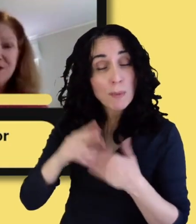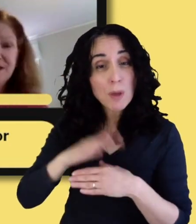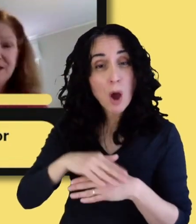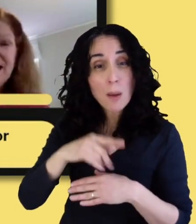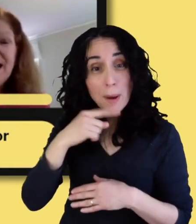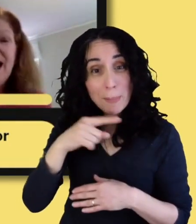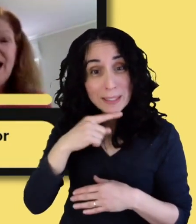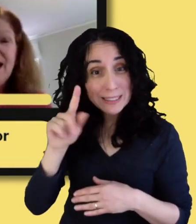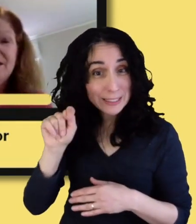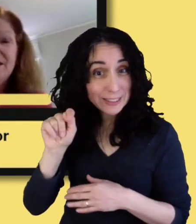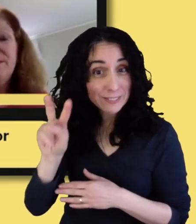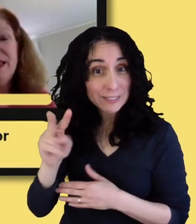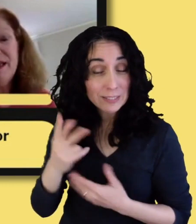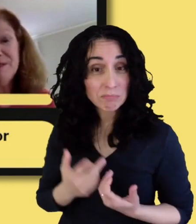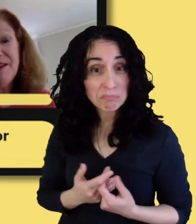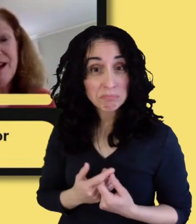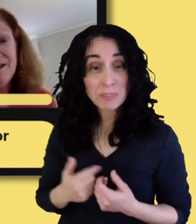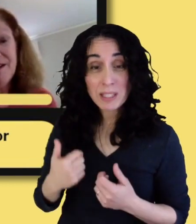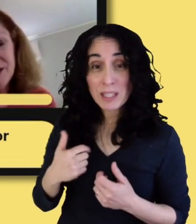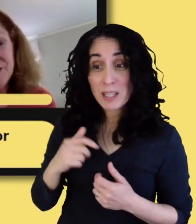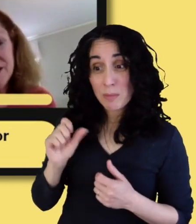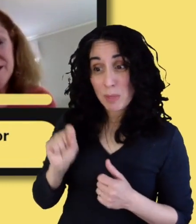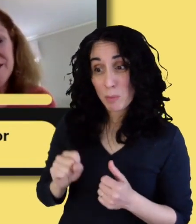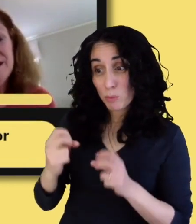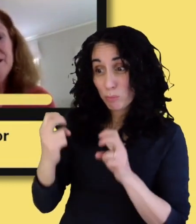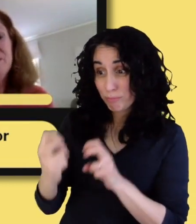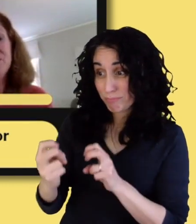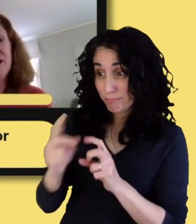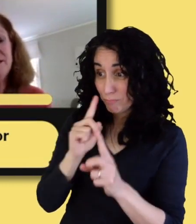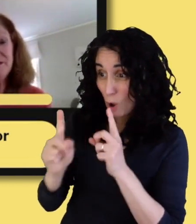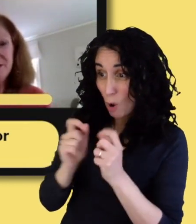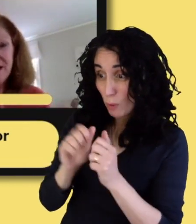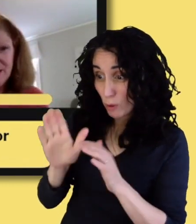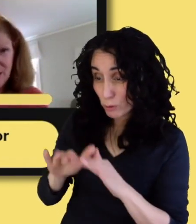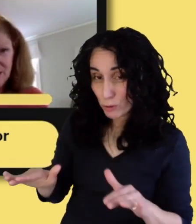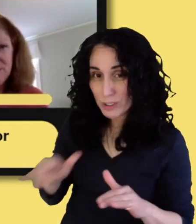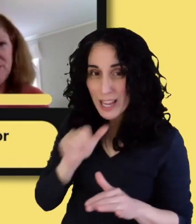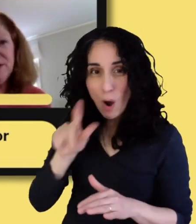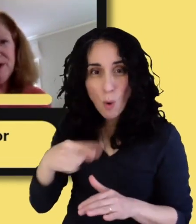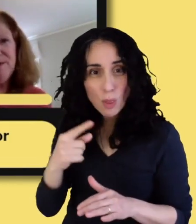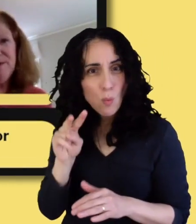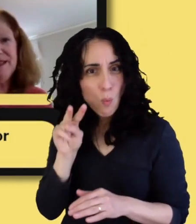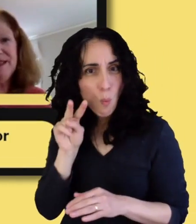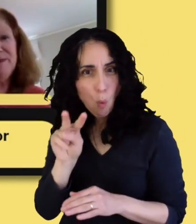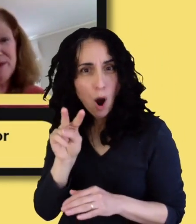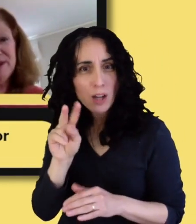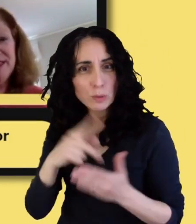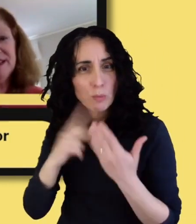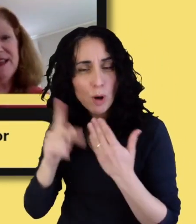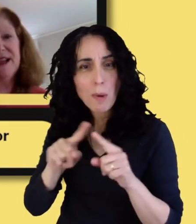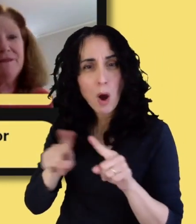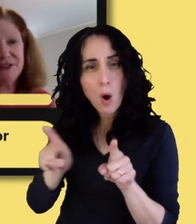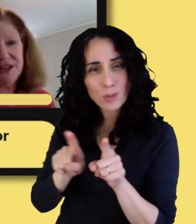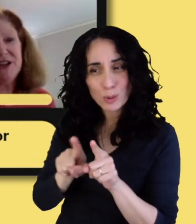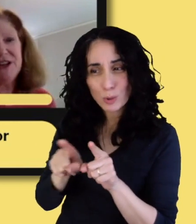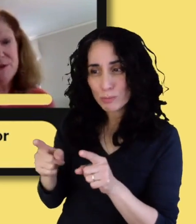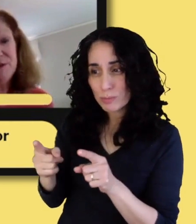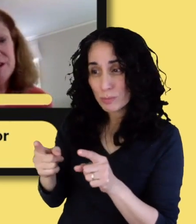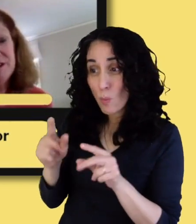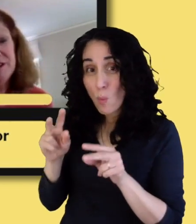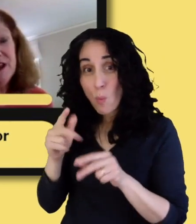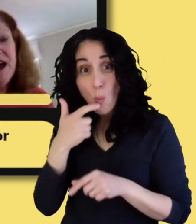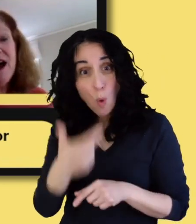public television, and being able to have a conversation with your child, not just having them watch the program, but I think the important thing is that